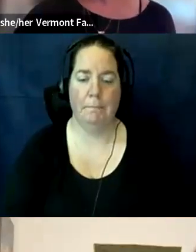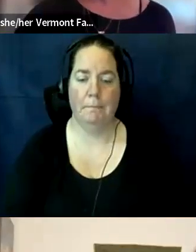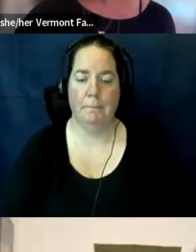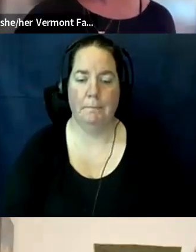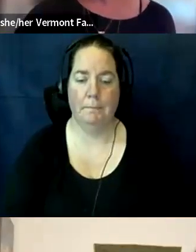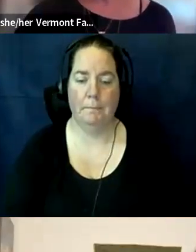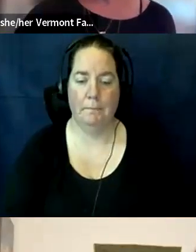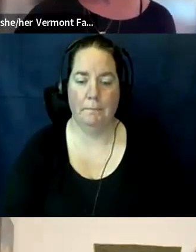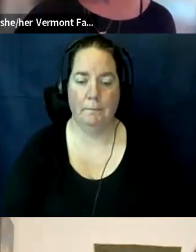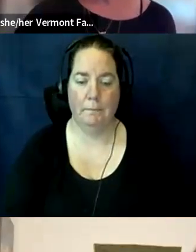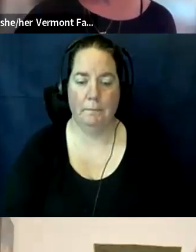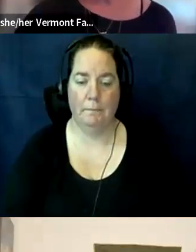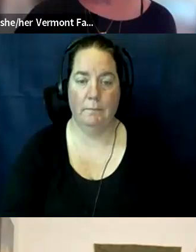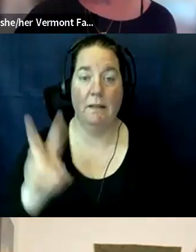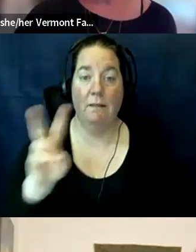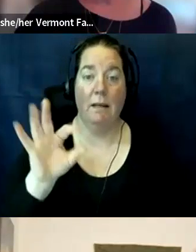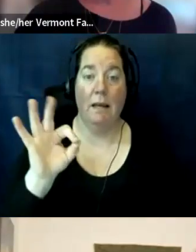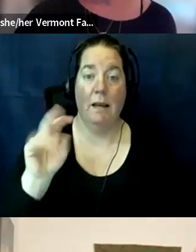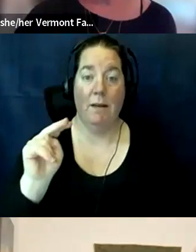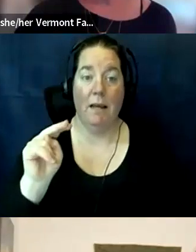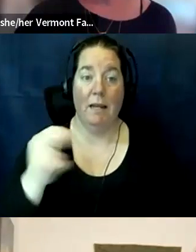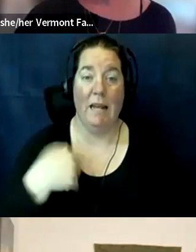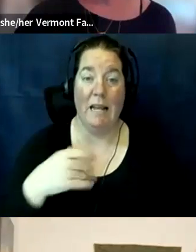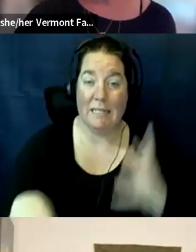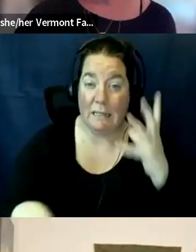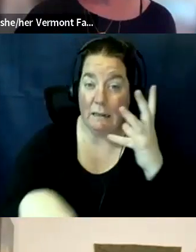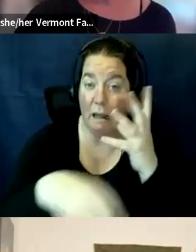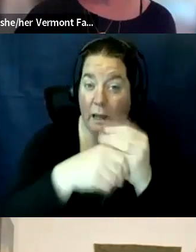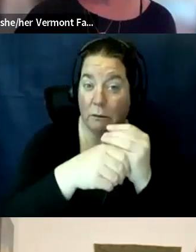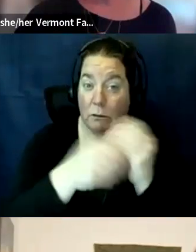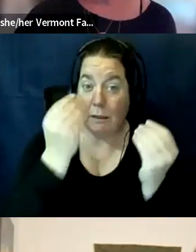So I don't know if VFN has anything additional for that one.